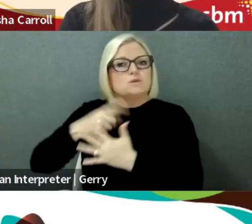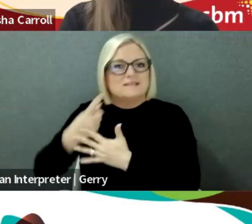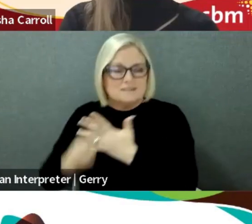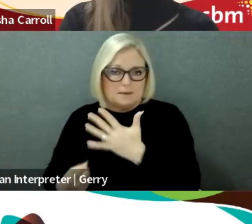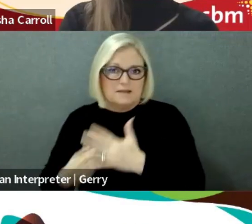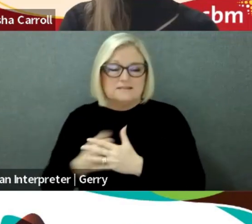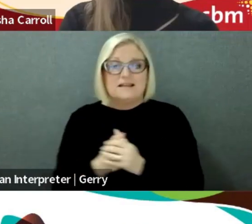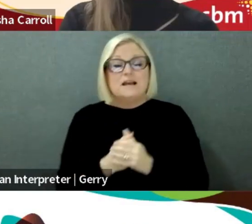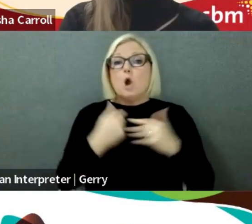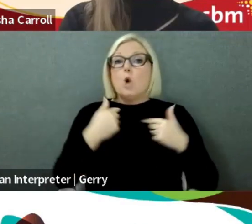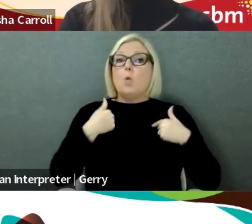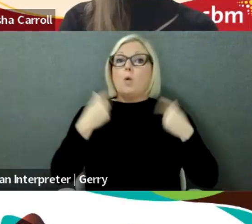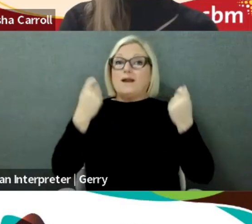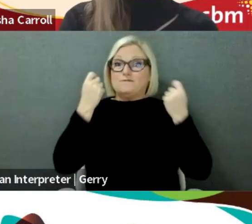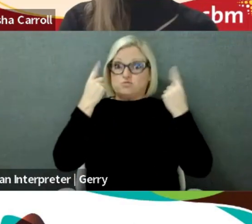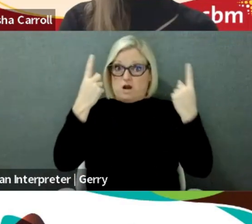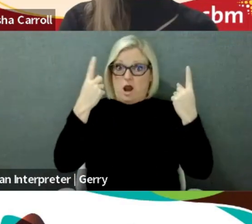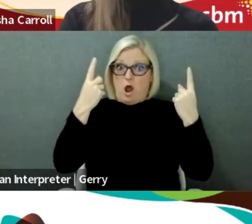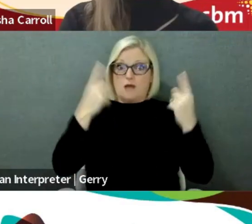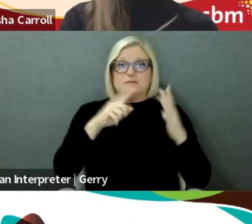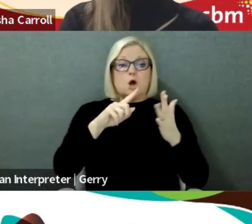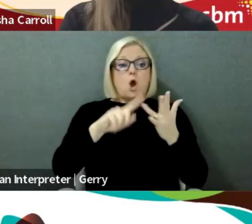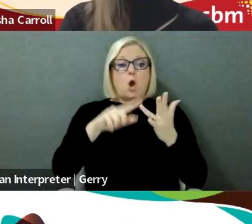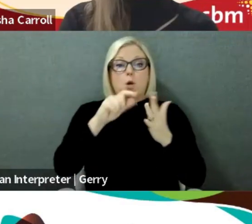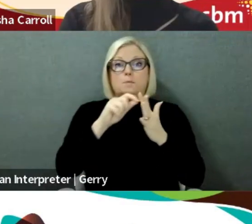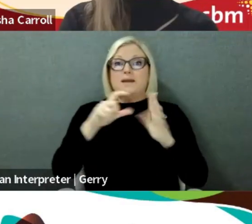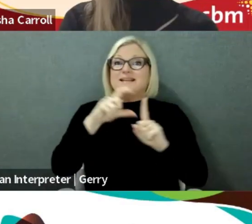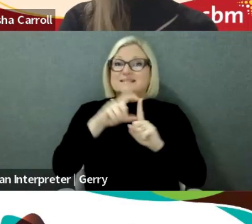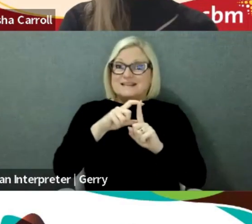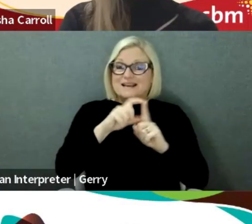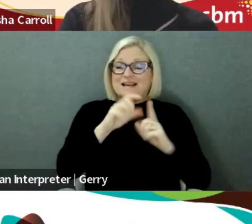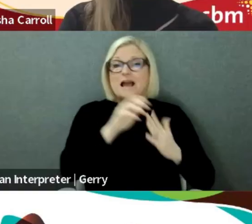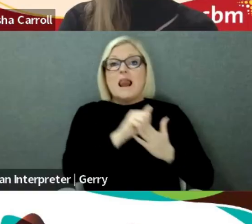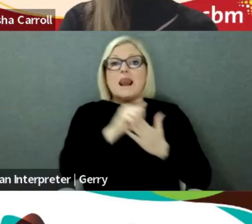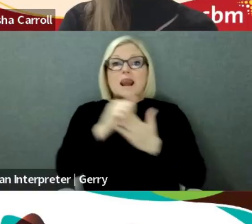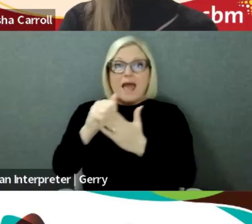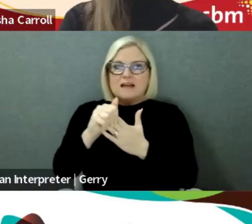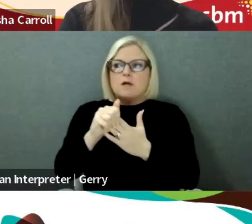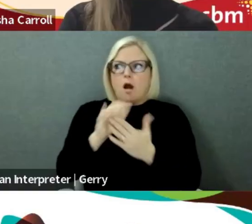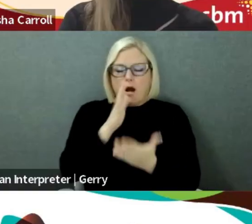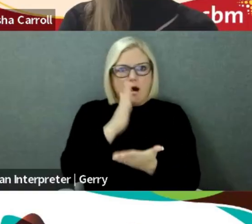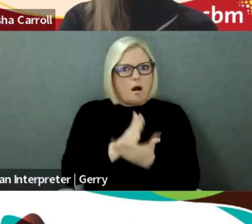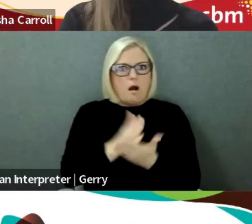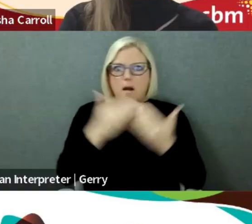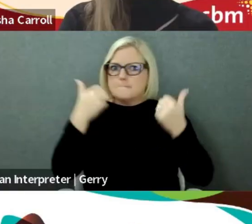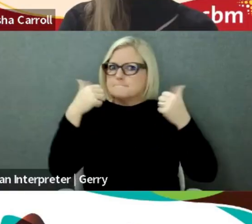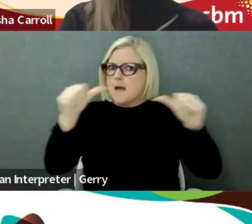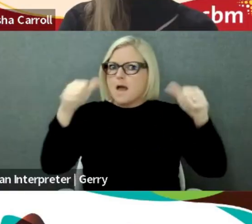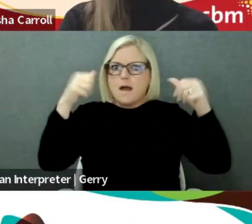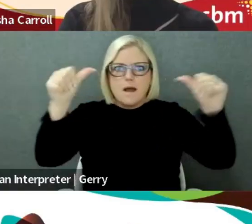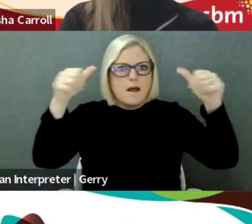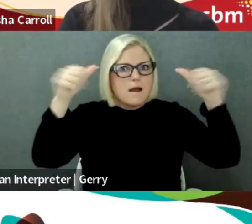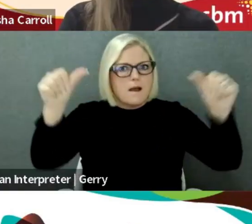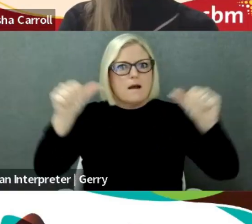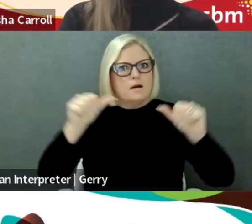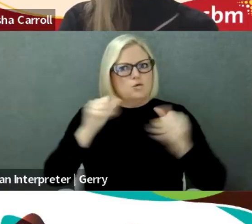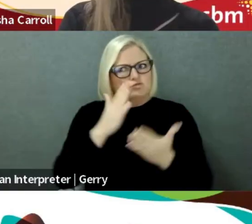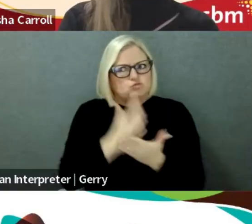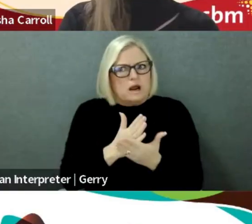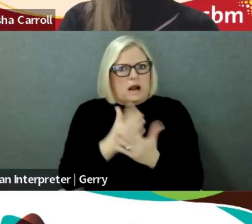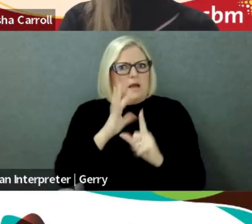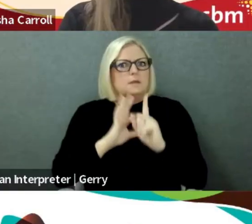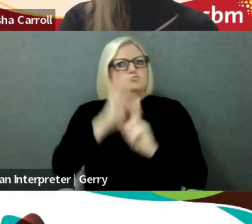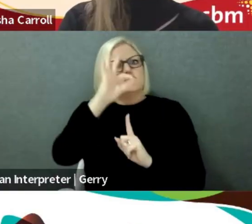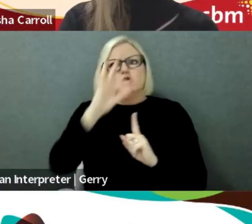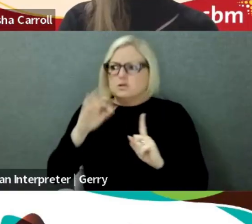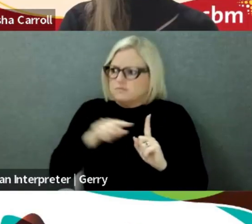OPD-led approaches can help people gain confidence, speak up, take part in decisions, and feel like they belong in their families and